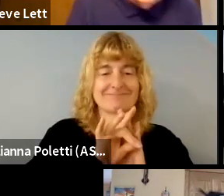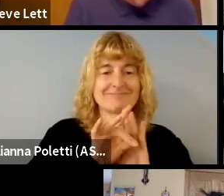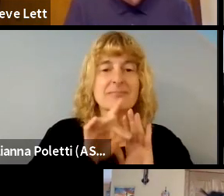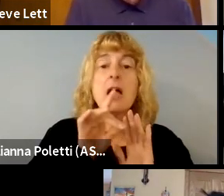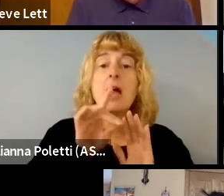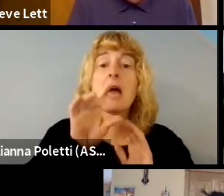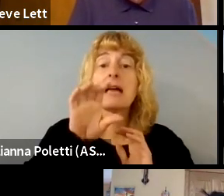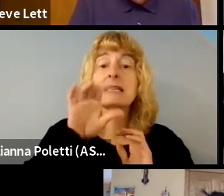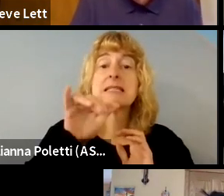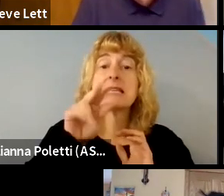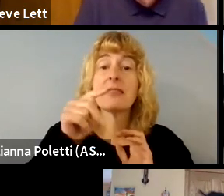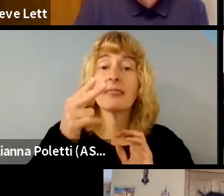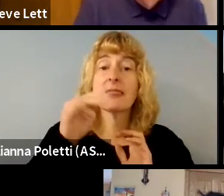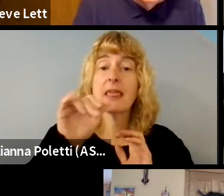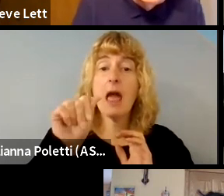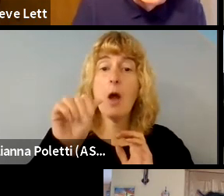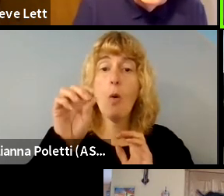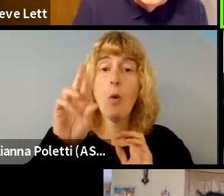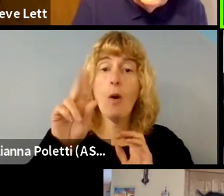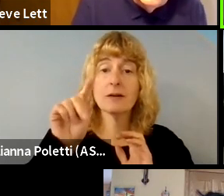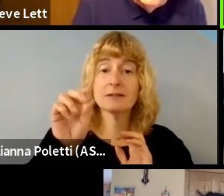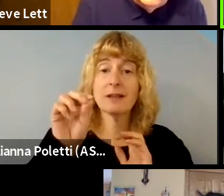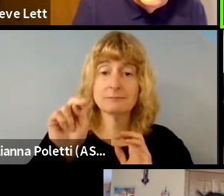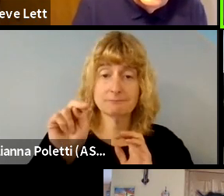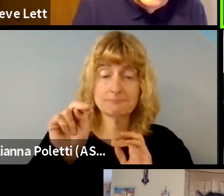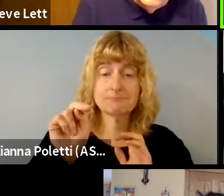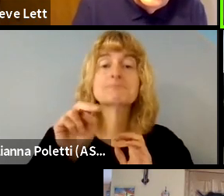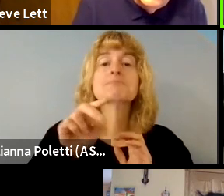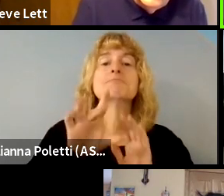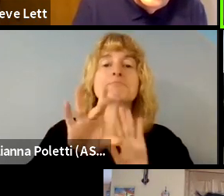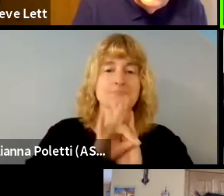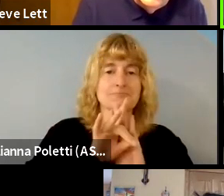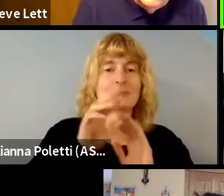Cynthia Orton. Rhonda.